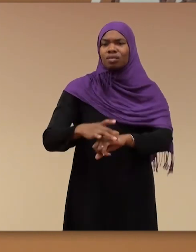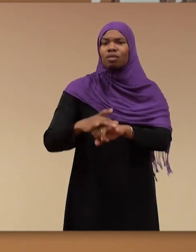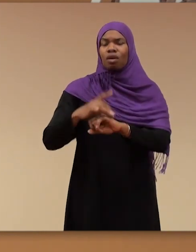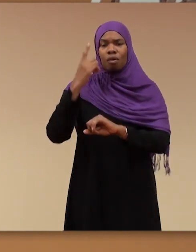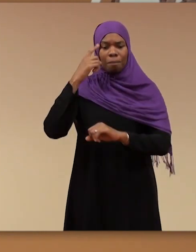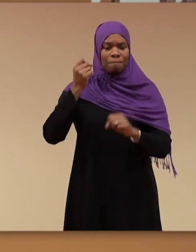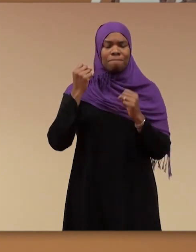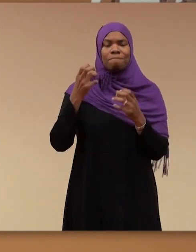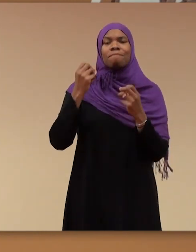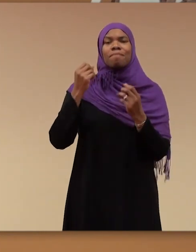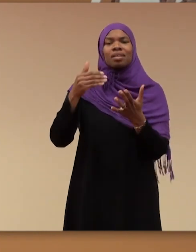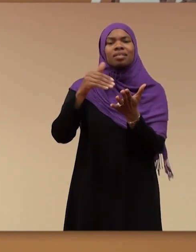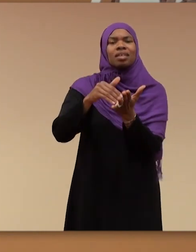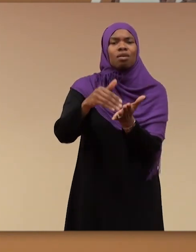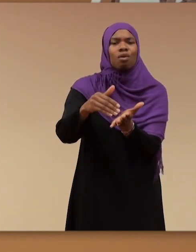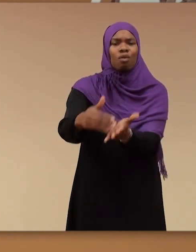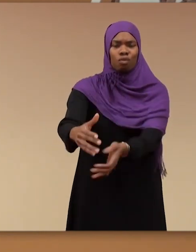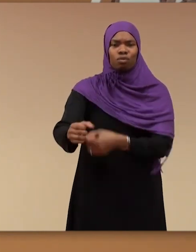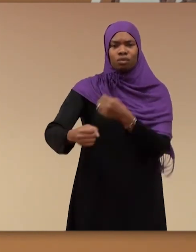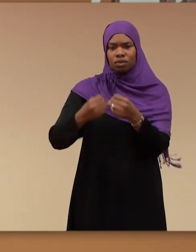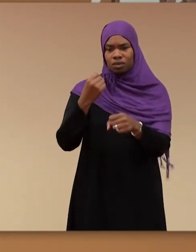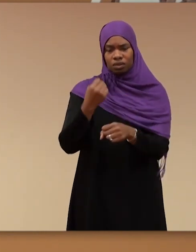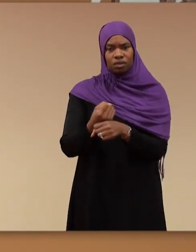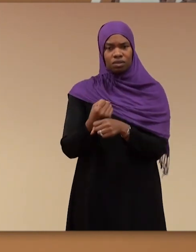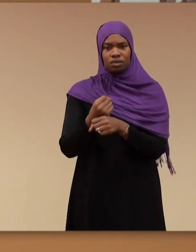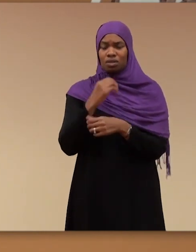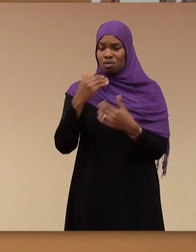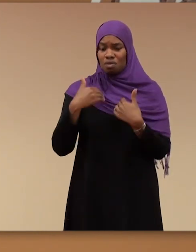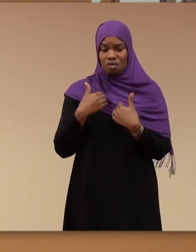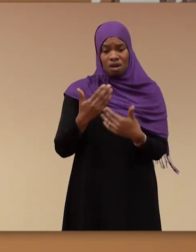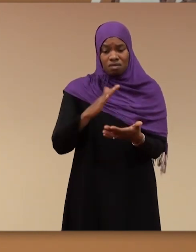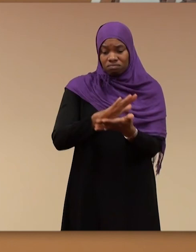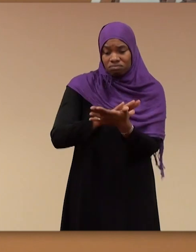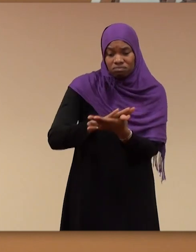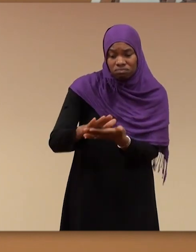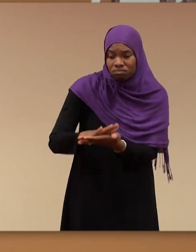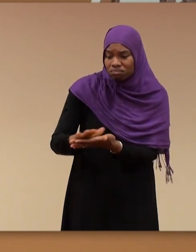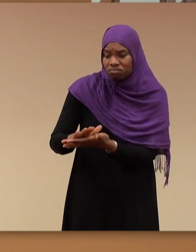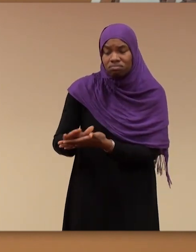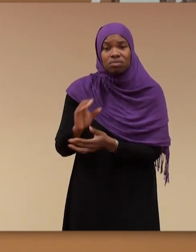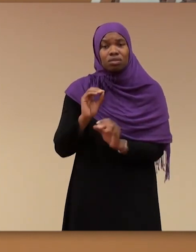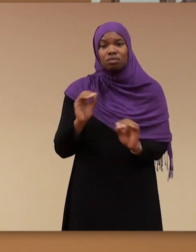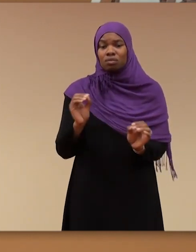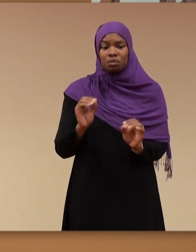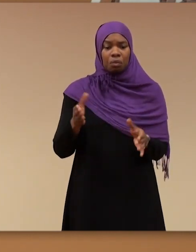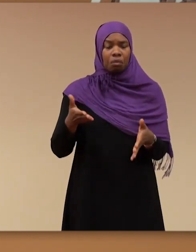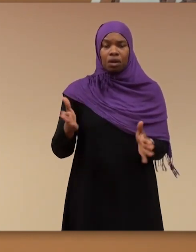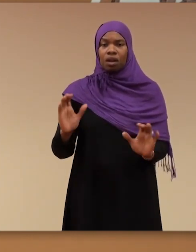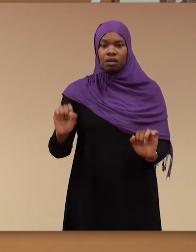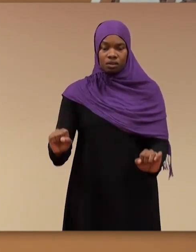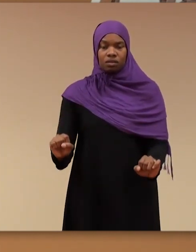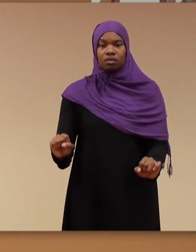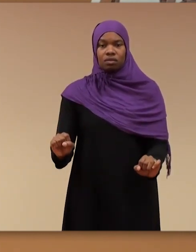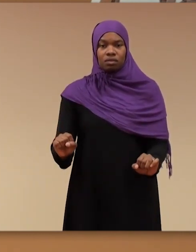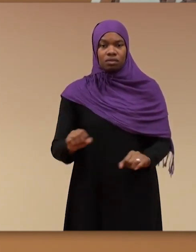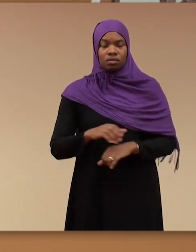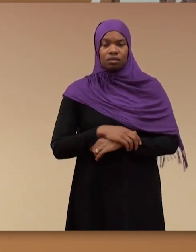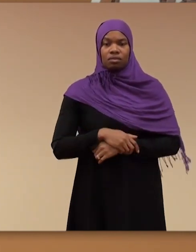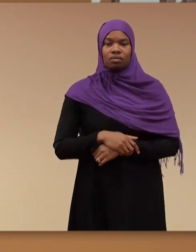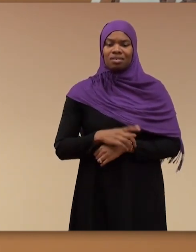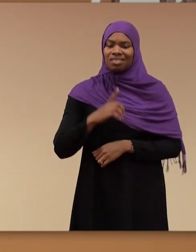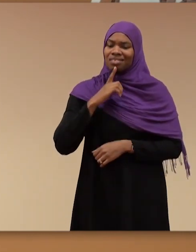there's no way to clean it. That's a serious problem, and I hope all humanity will be guided